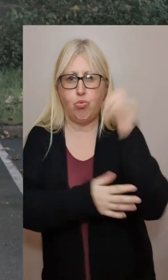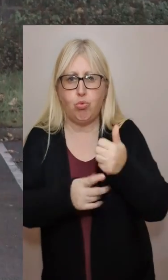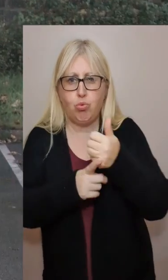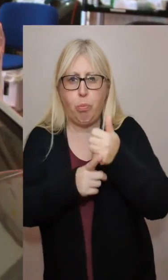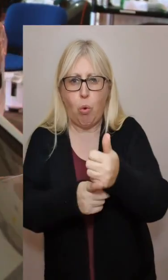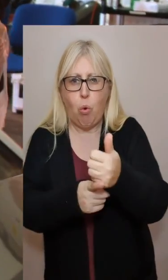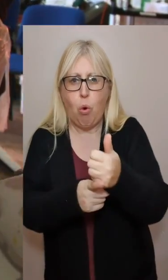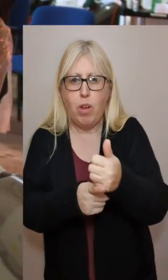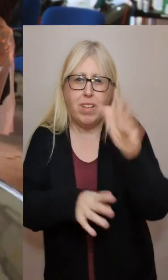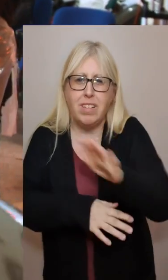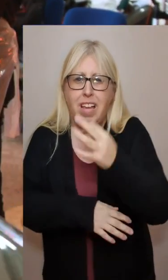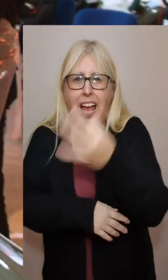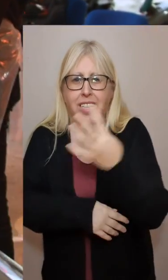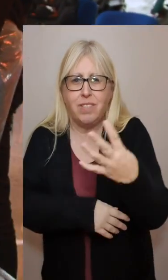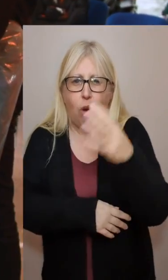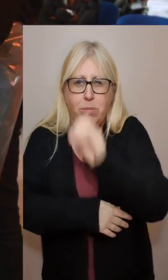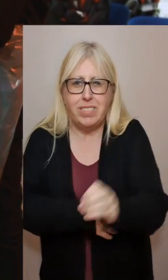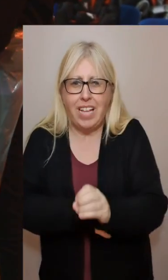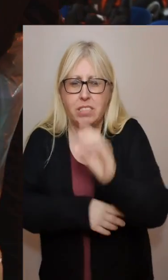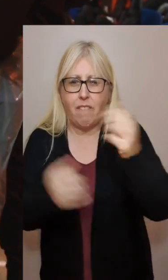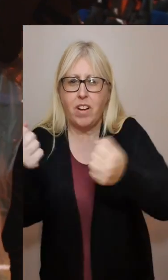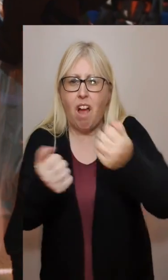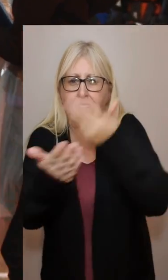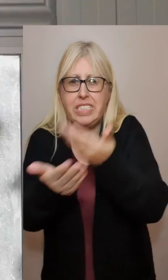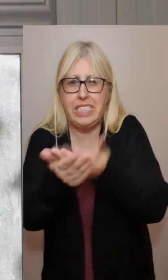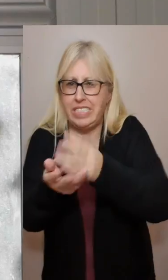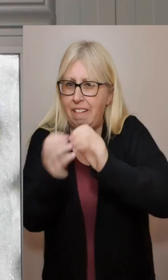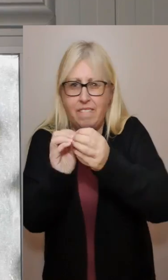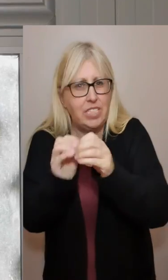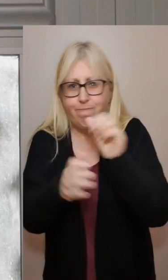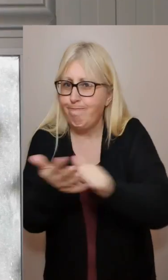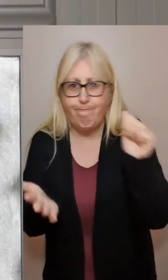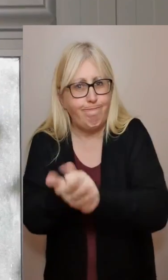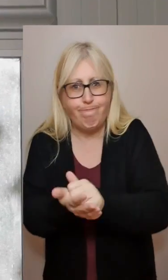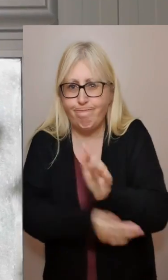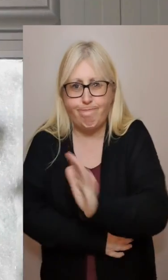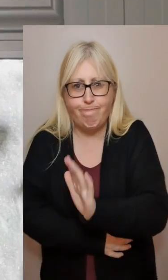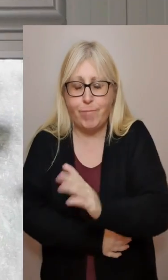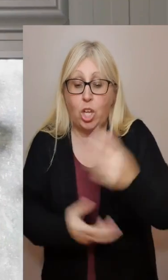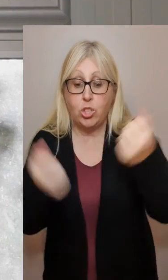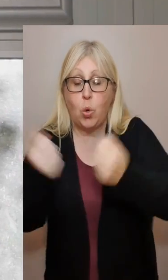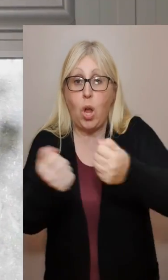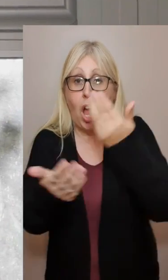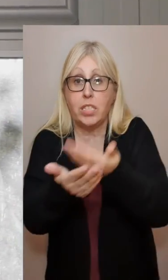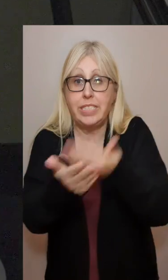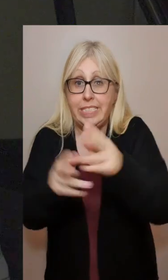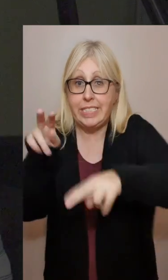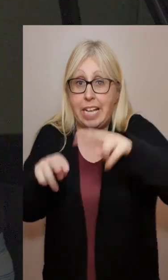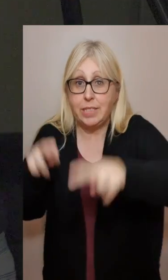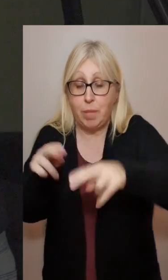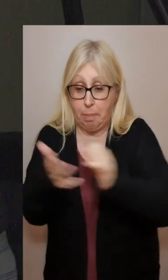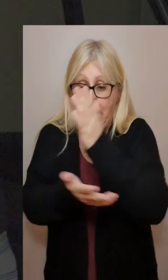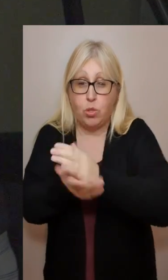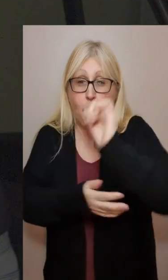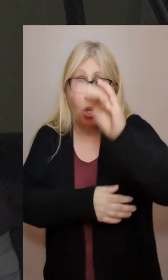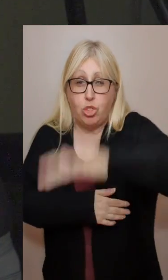estimated 74% of car seats are fitted incorrectly. The car seat assessment will ensure your child's car seat is compatible with